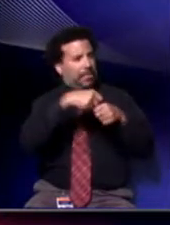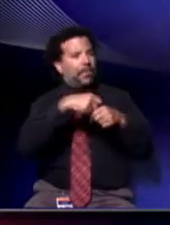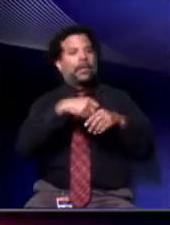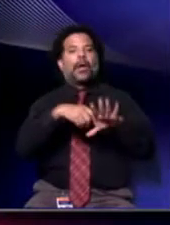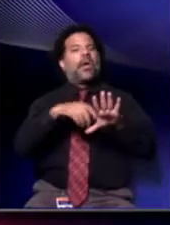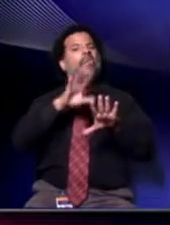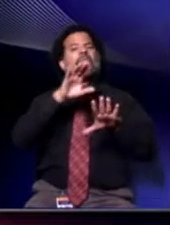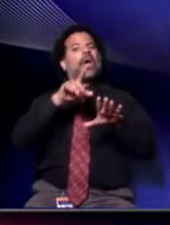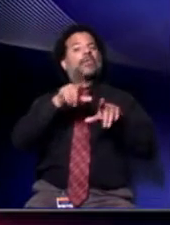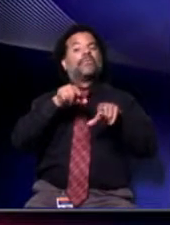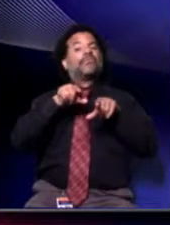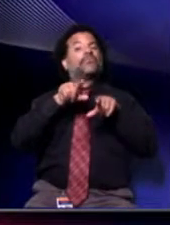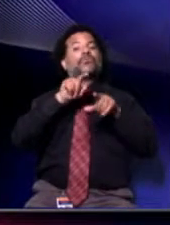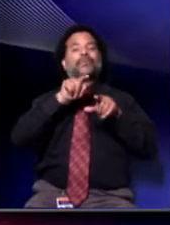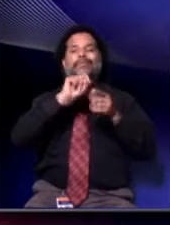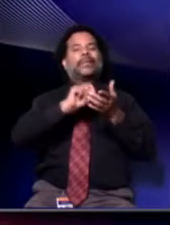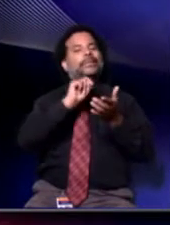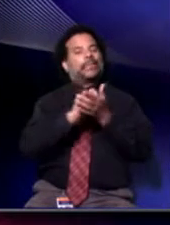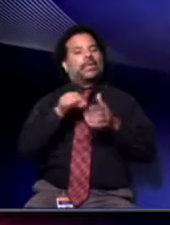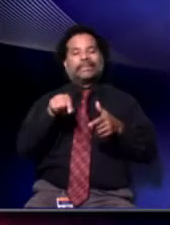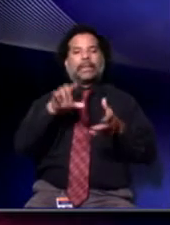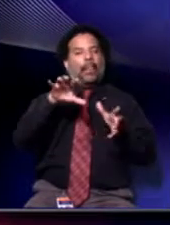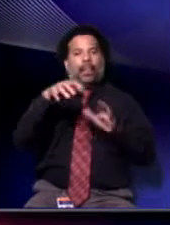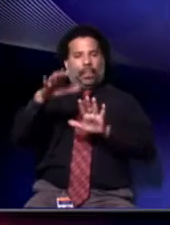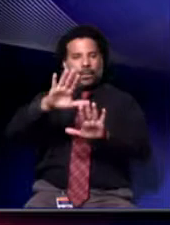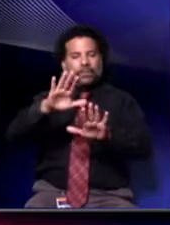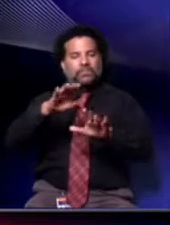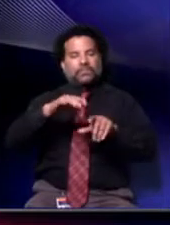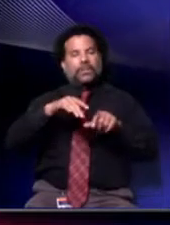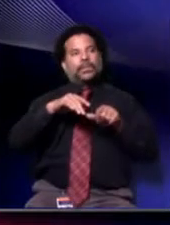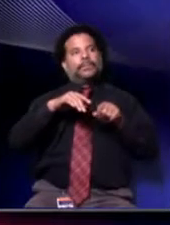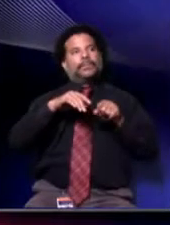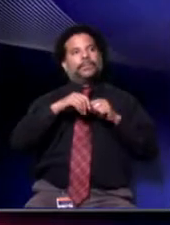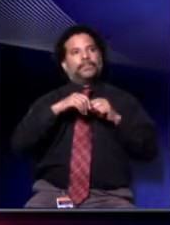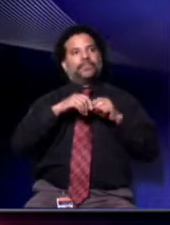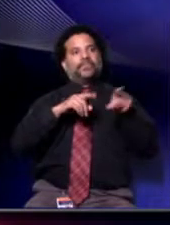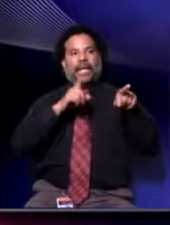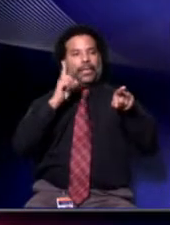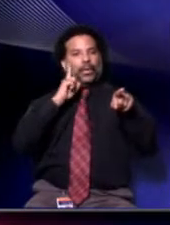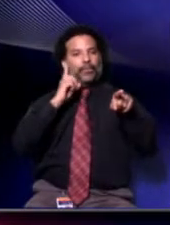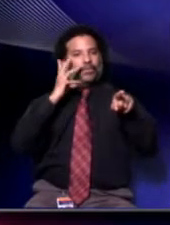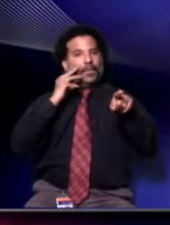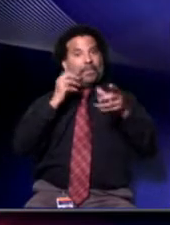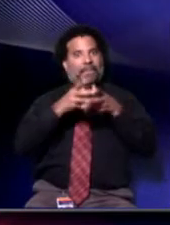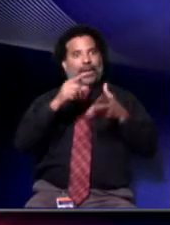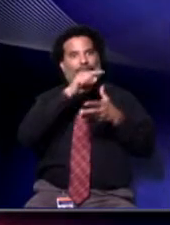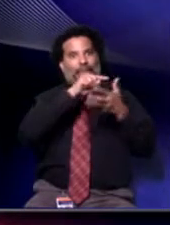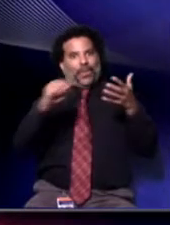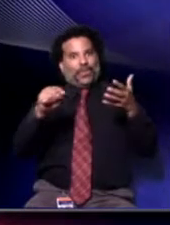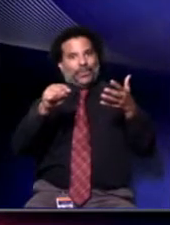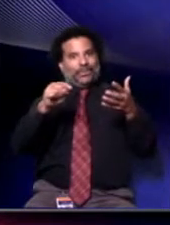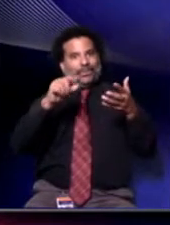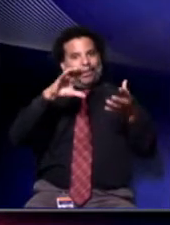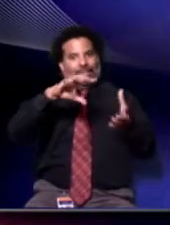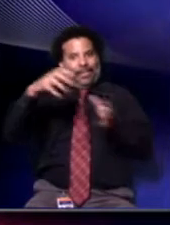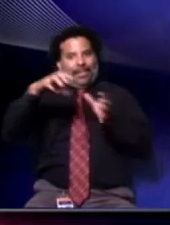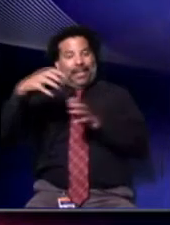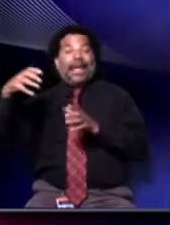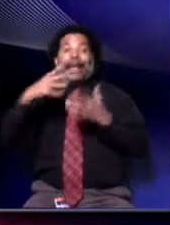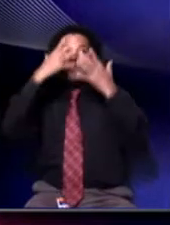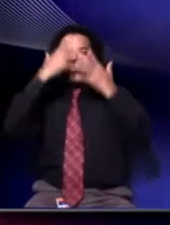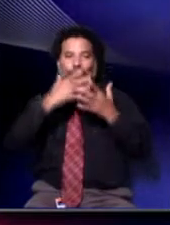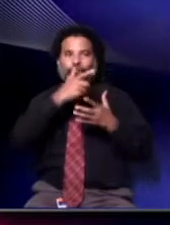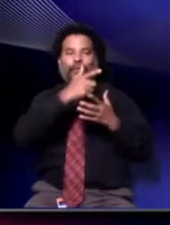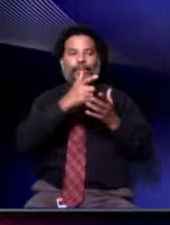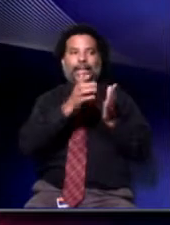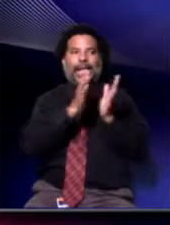difficult time for the agency. I think you've been through many of those difficult times and unfortunately have been asked to present in front